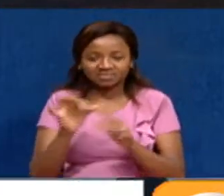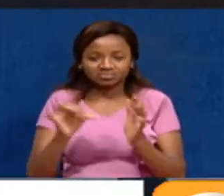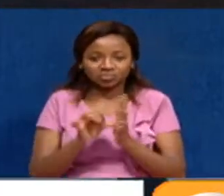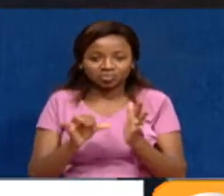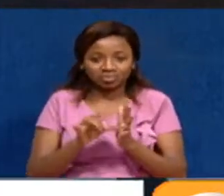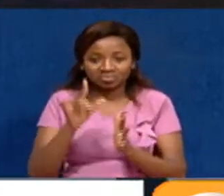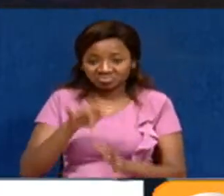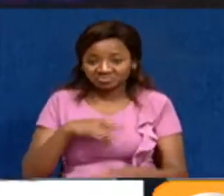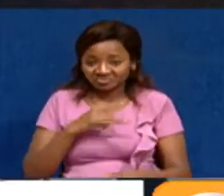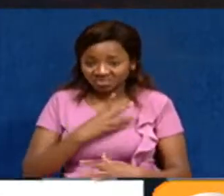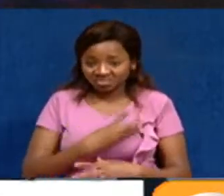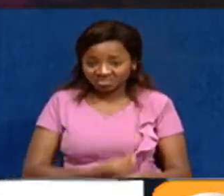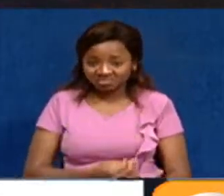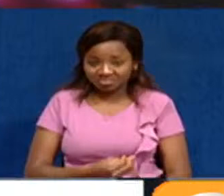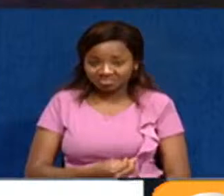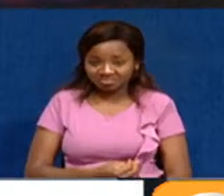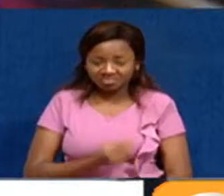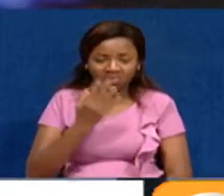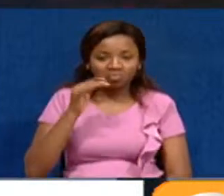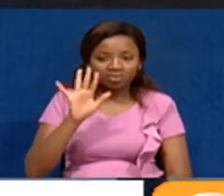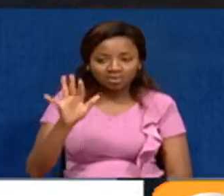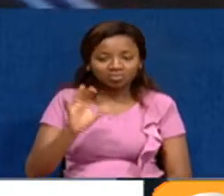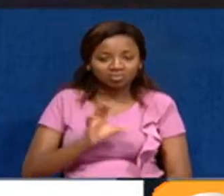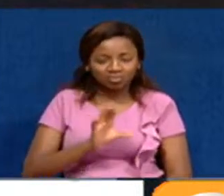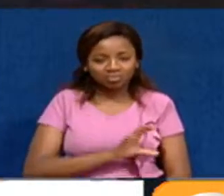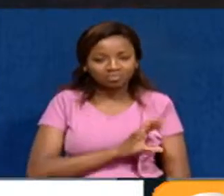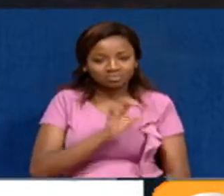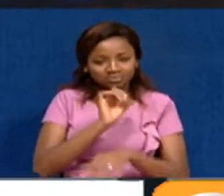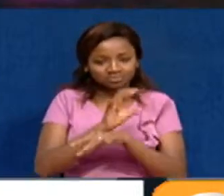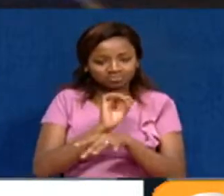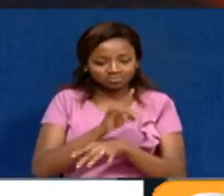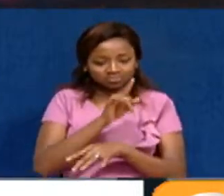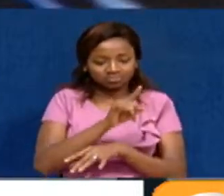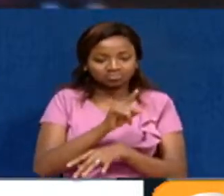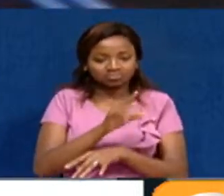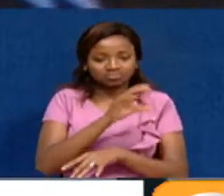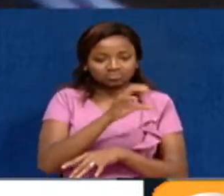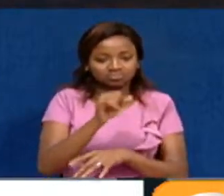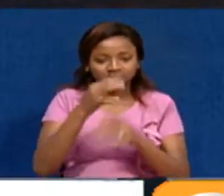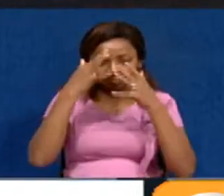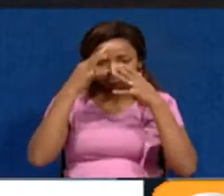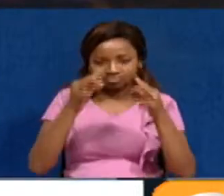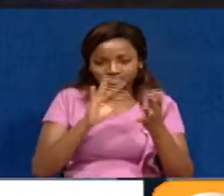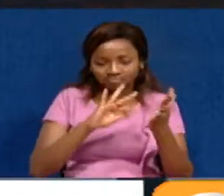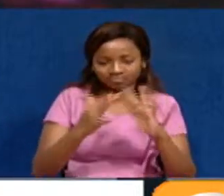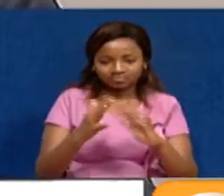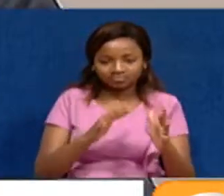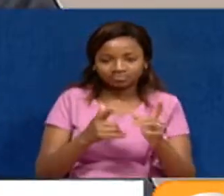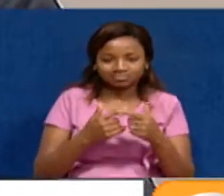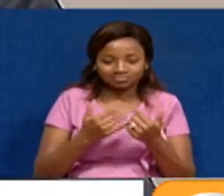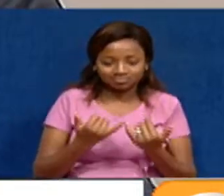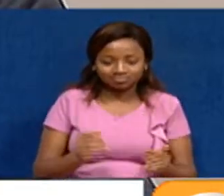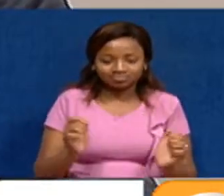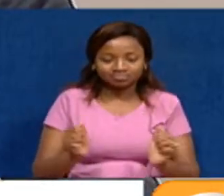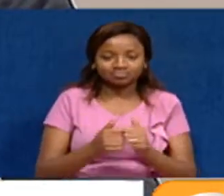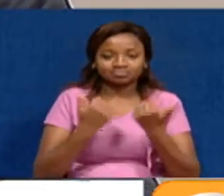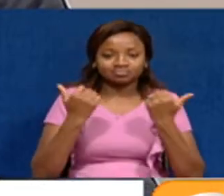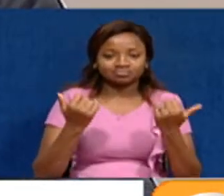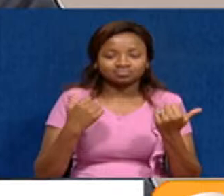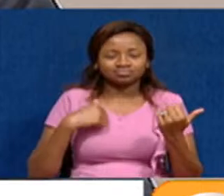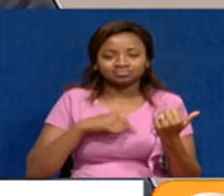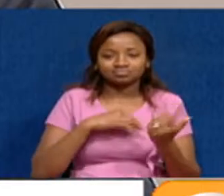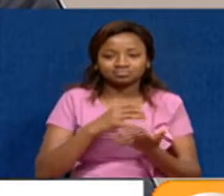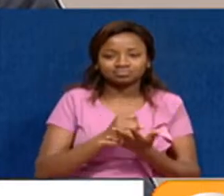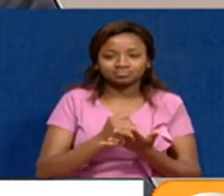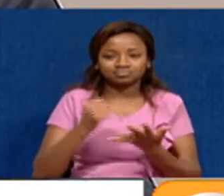Any regrets? Because your committee has guided the CS's decision, and now here we find ourselves with a suspension. Thank you, Aiga. I think we'll